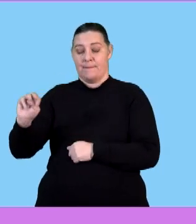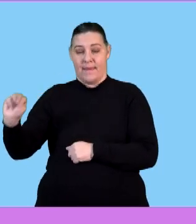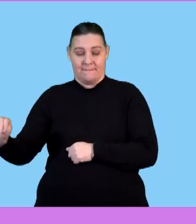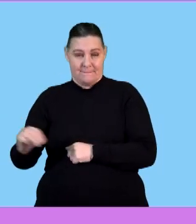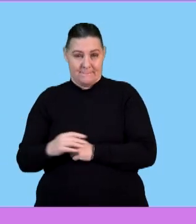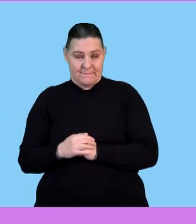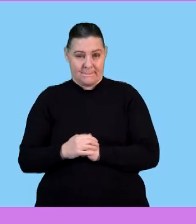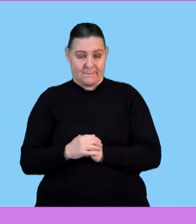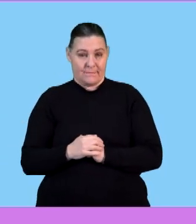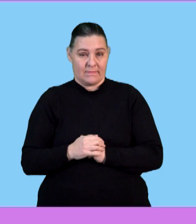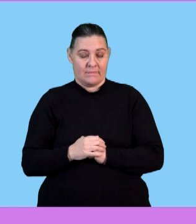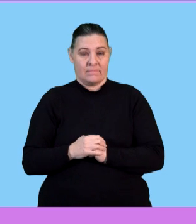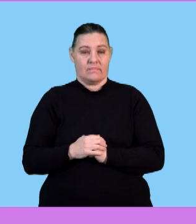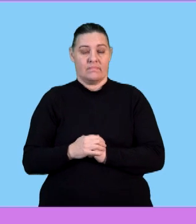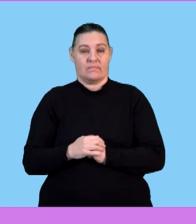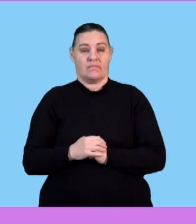millimeters.